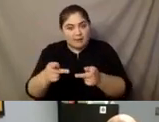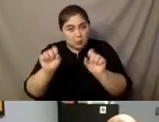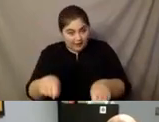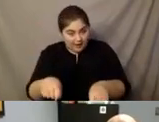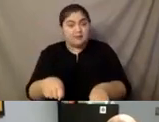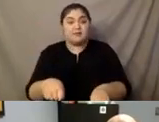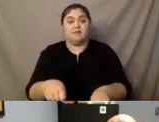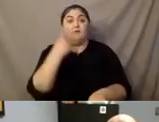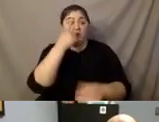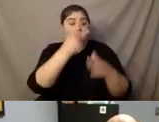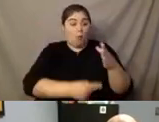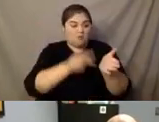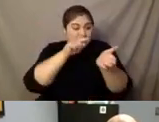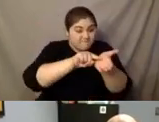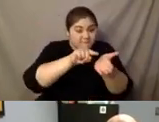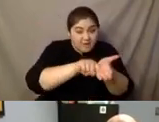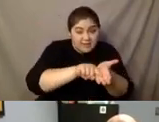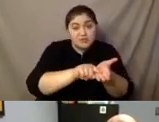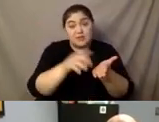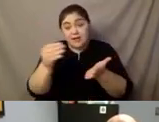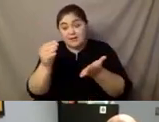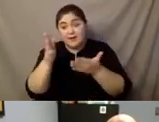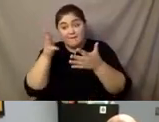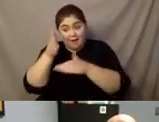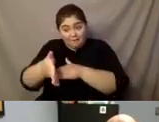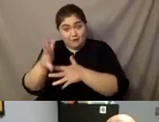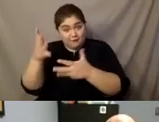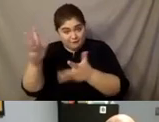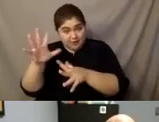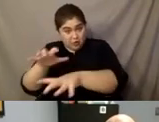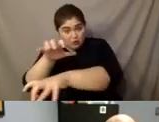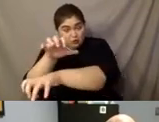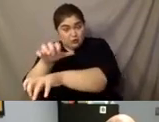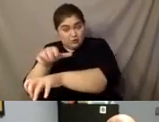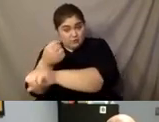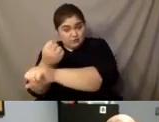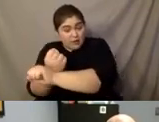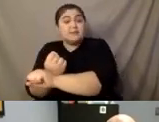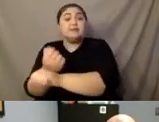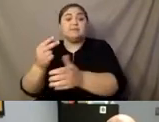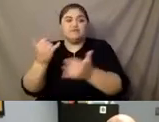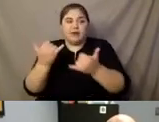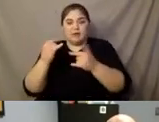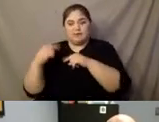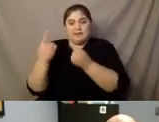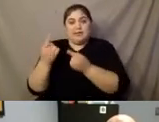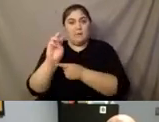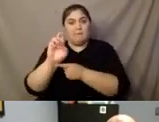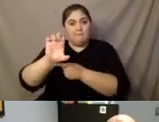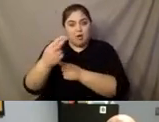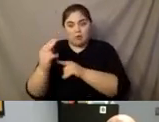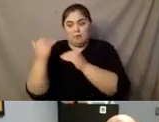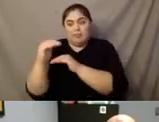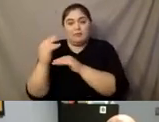both investigations and post-arrest, since the middle of March, we've been limited to one location. We've been using the